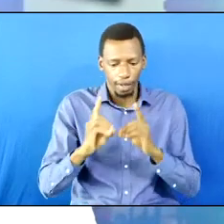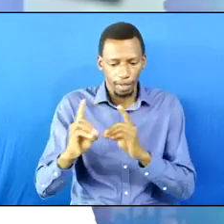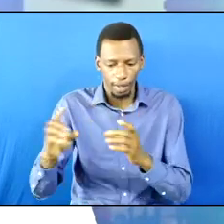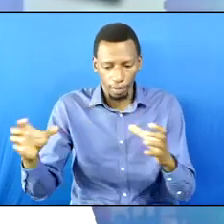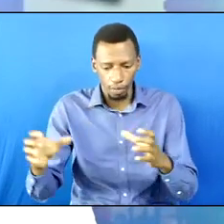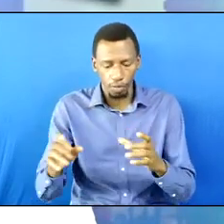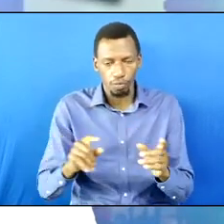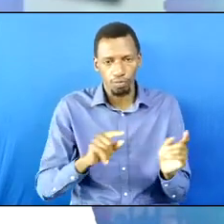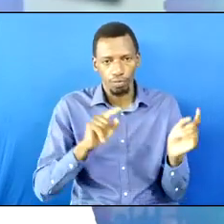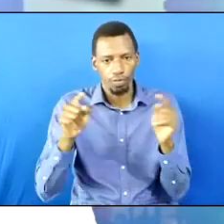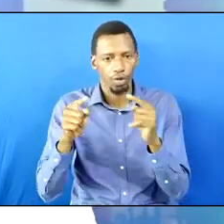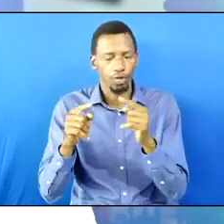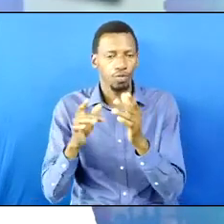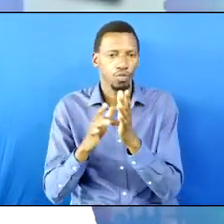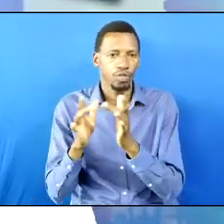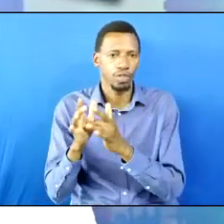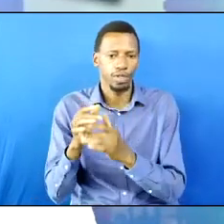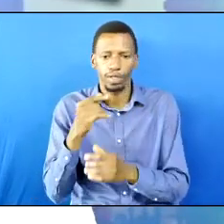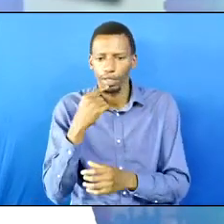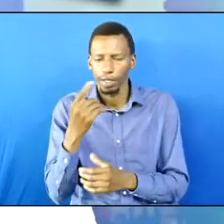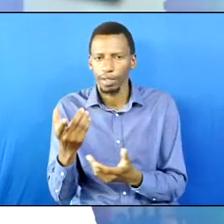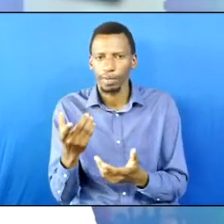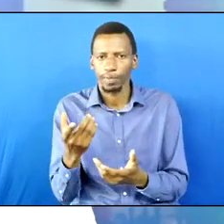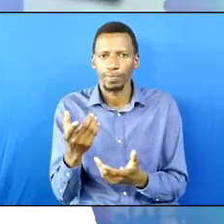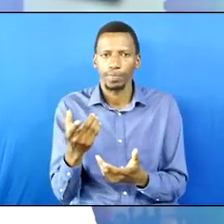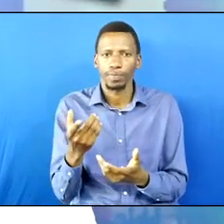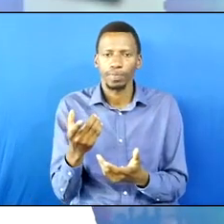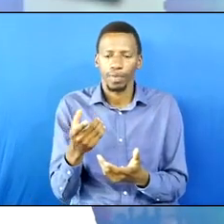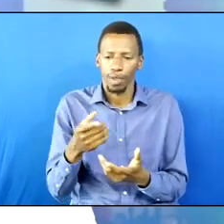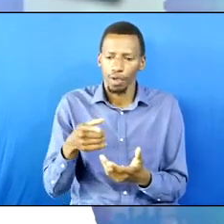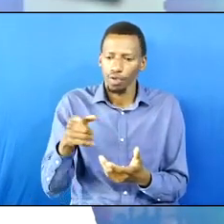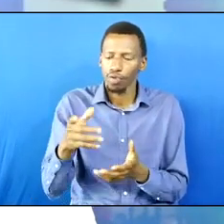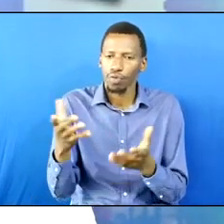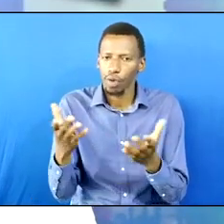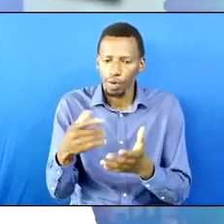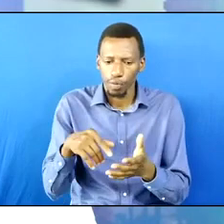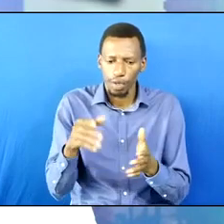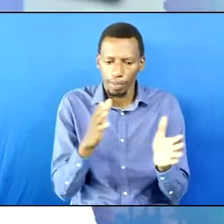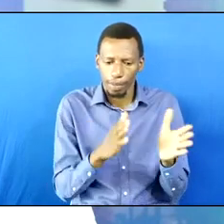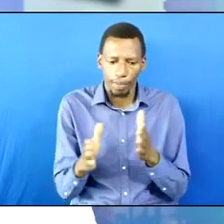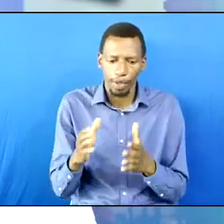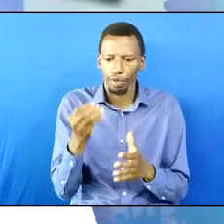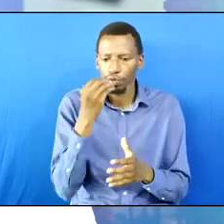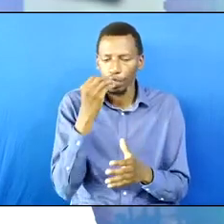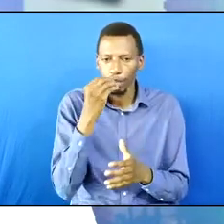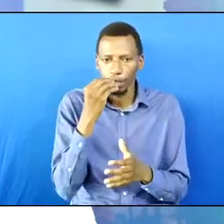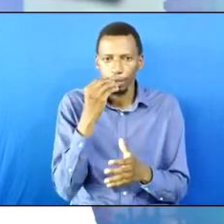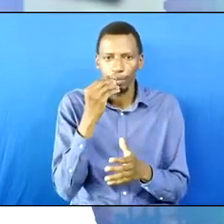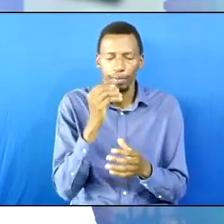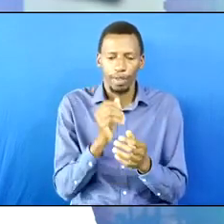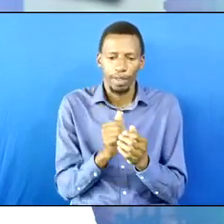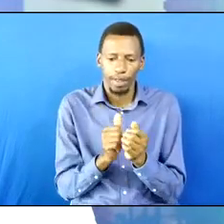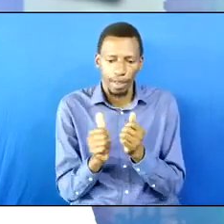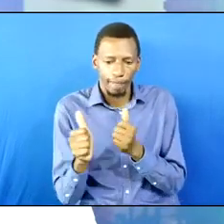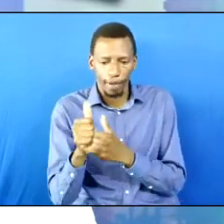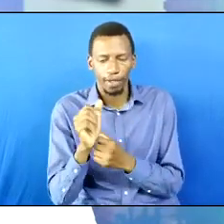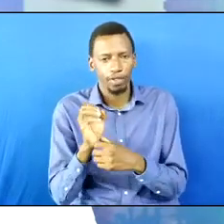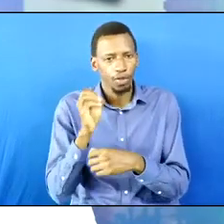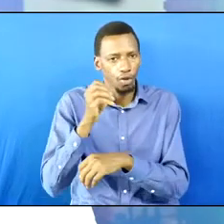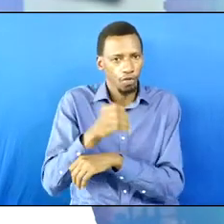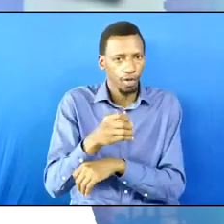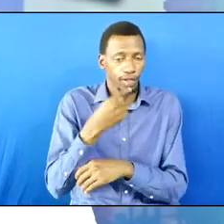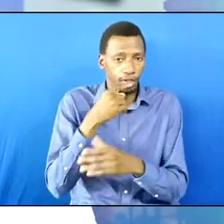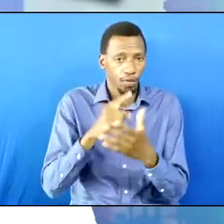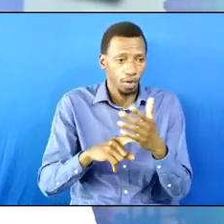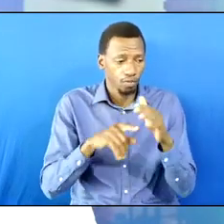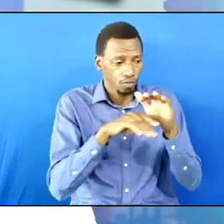him, Where will you that we prepare for thee to eat the Passover? And he said, Go